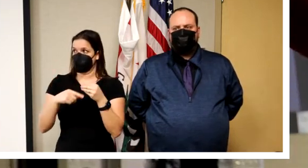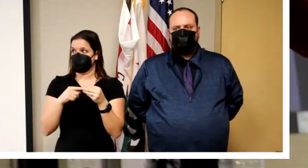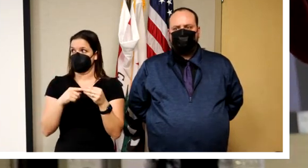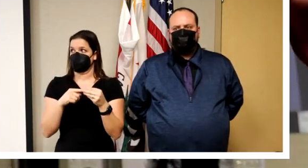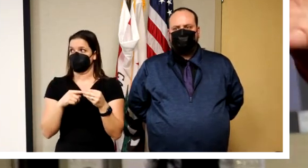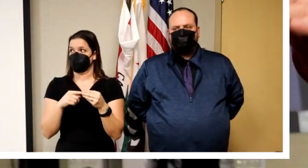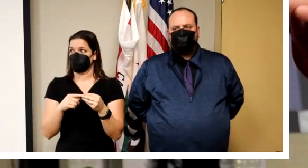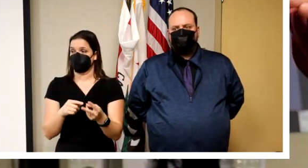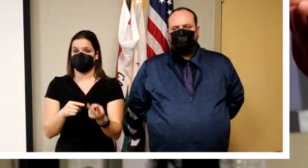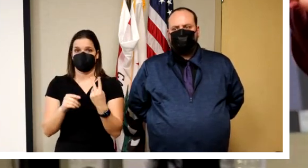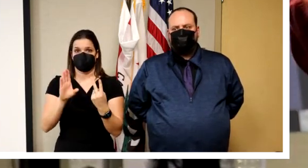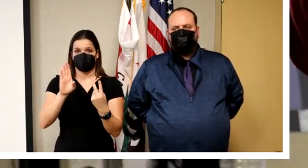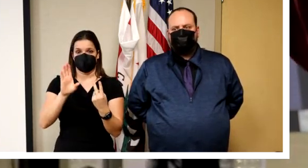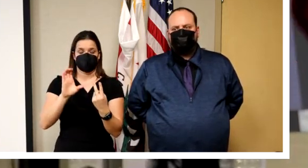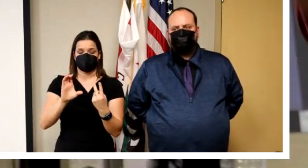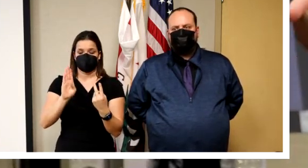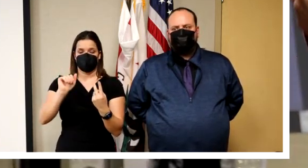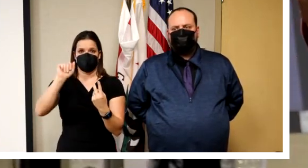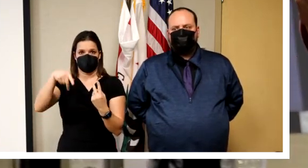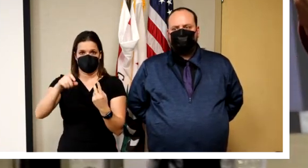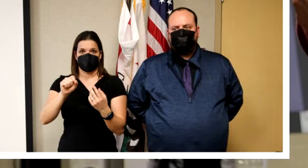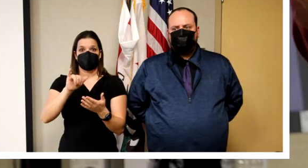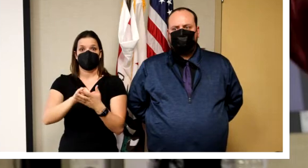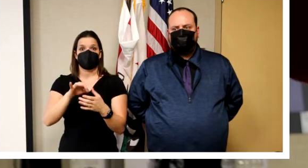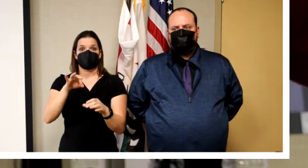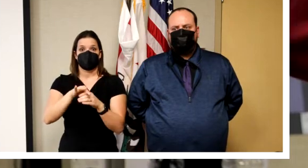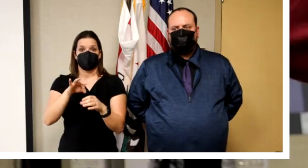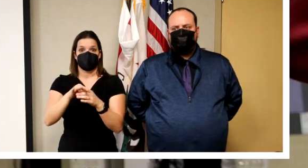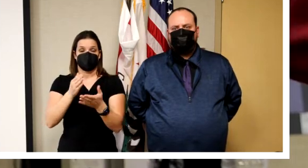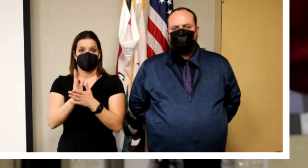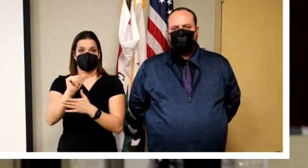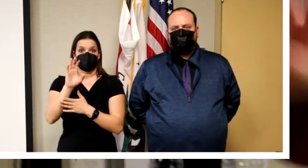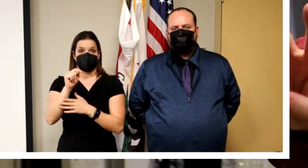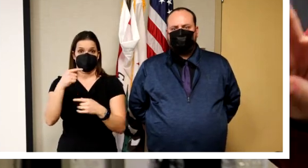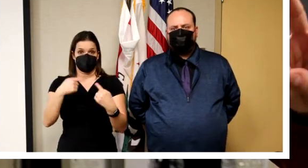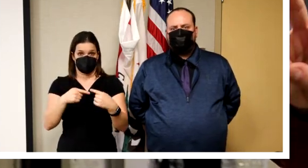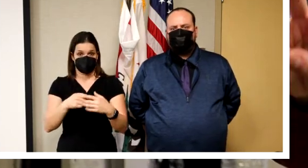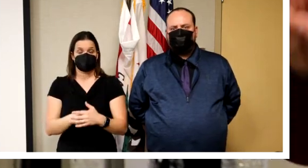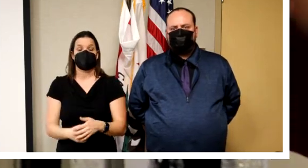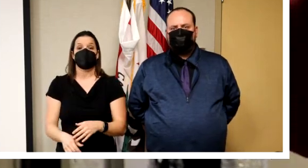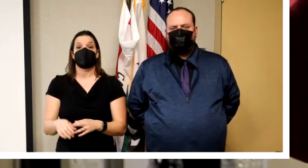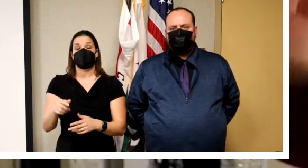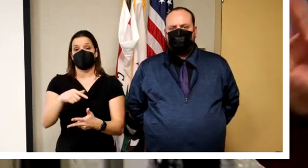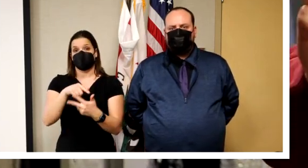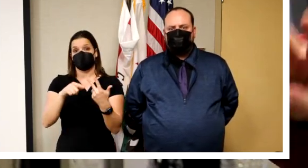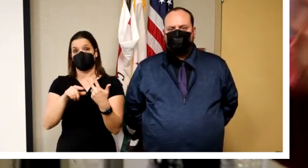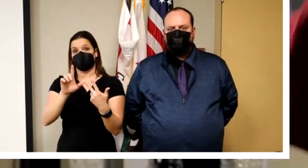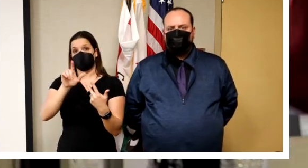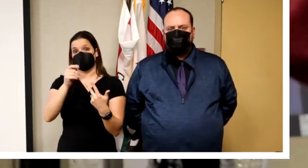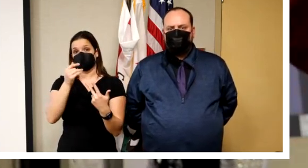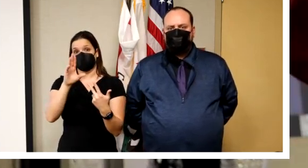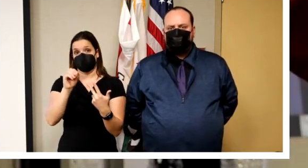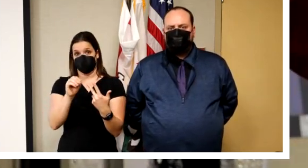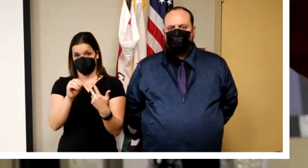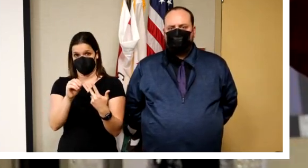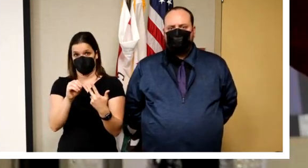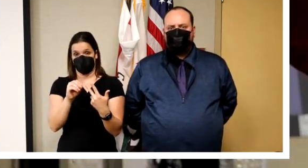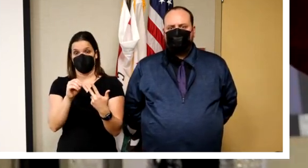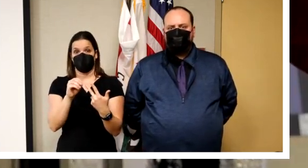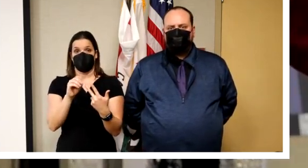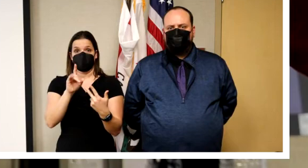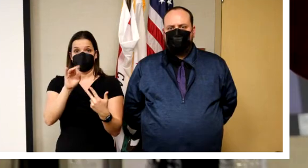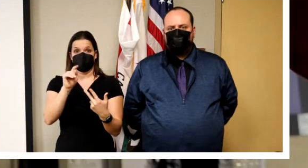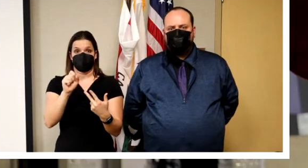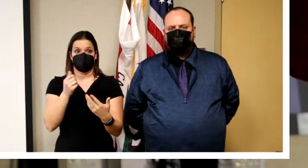the 2 CVAP districts. That's a Voting Rights Act argument. The 3 Latino districts, my guess is if it didn't meet the Voting Rights